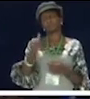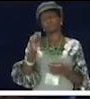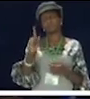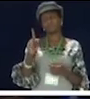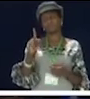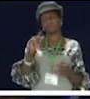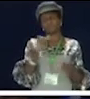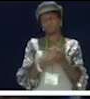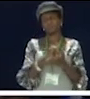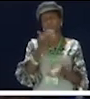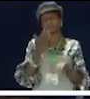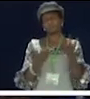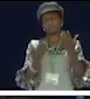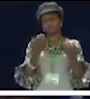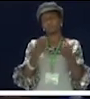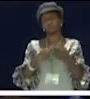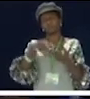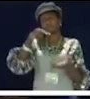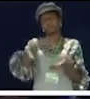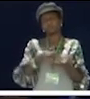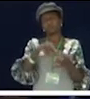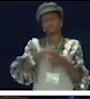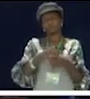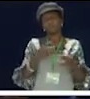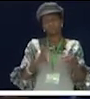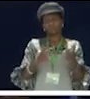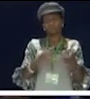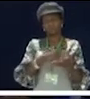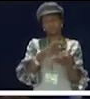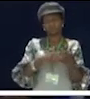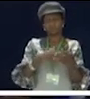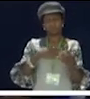that may want to stand in the way of this my request,